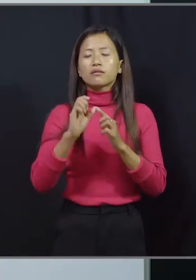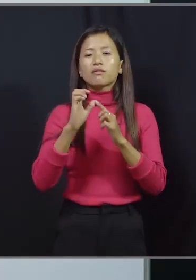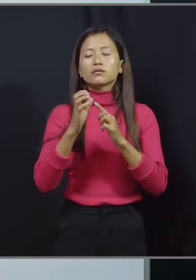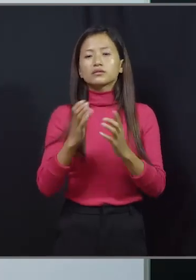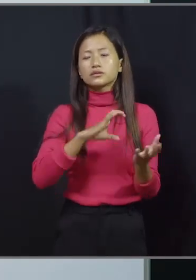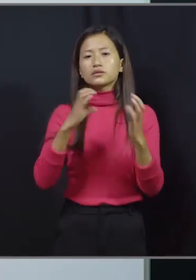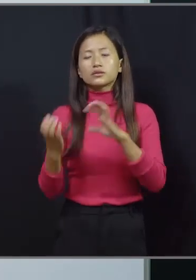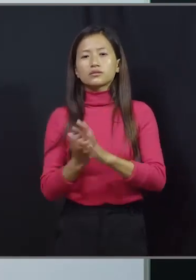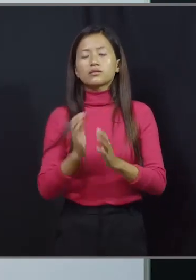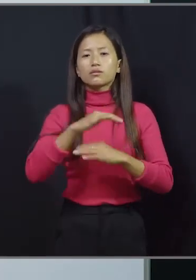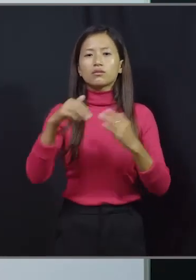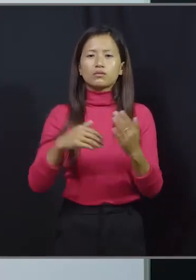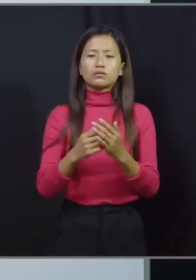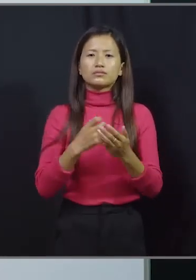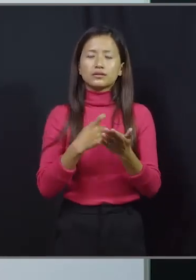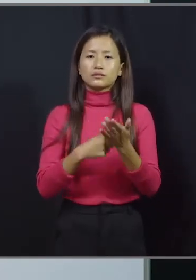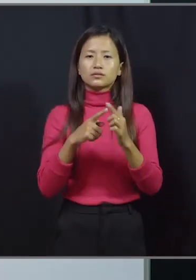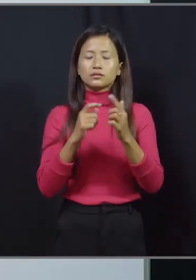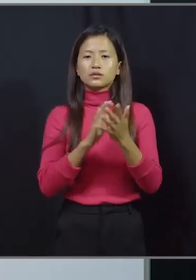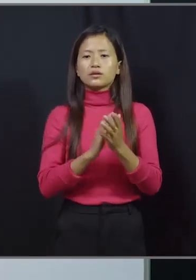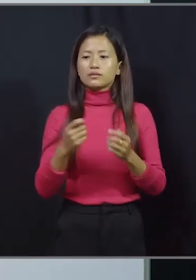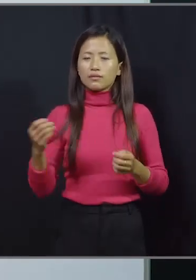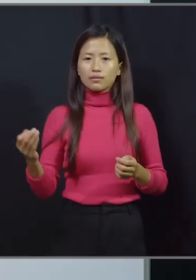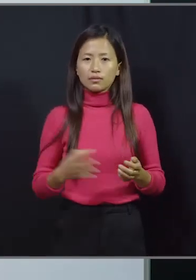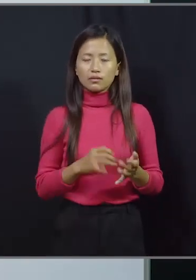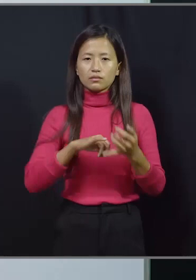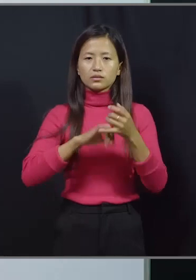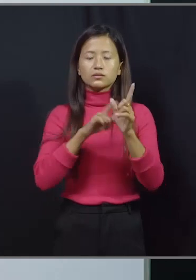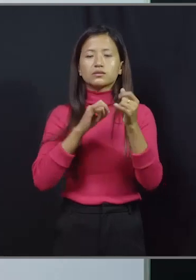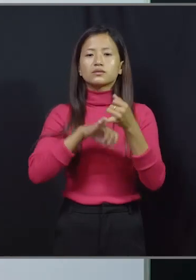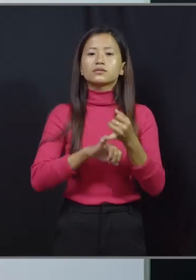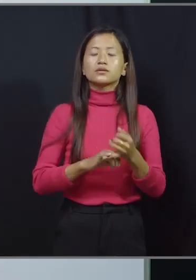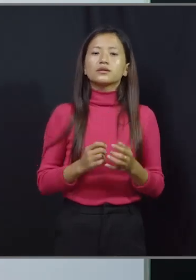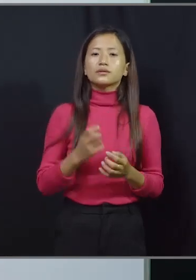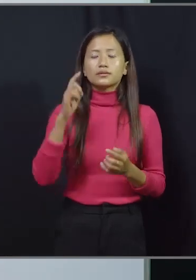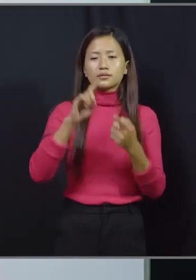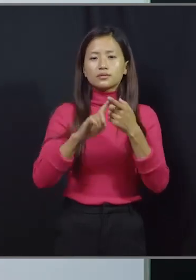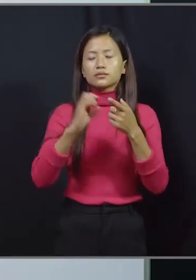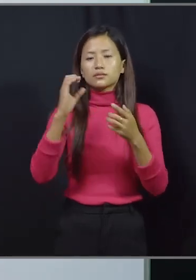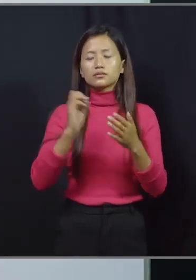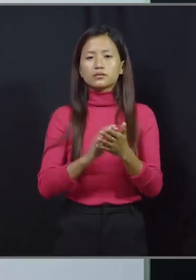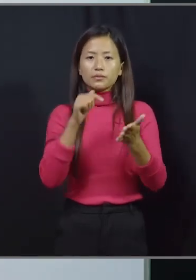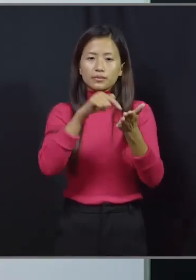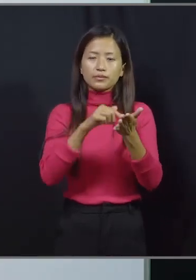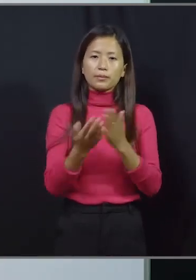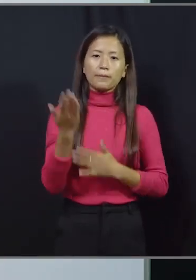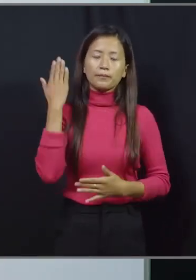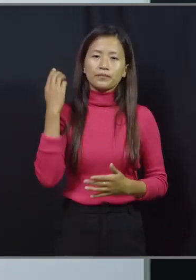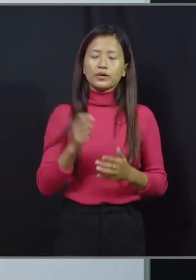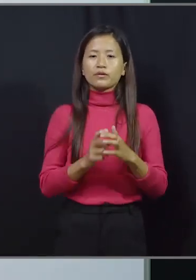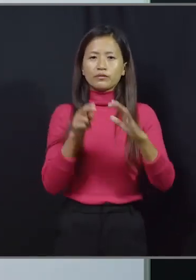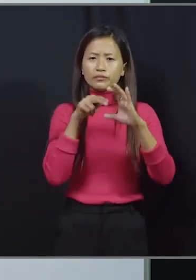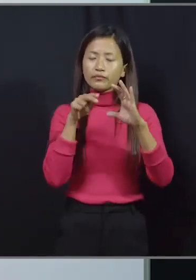changed from their old traditional habit to a new system. From the economic point of view, we have already discussed in the previous theater